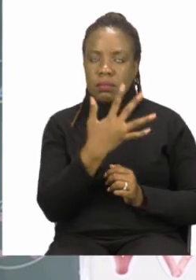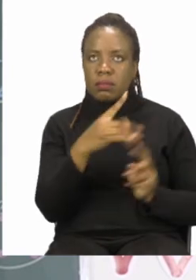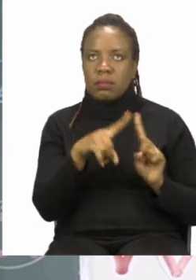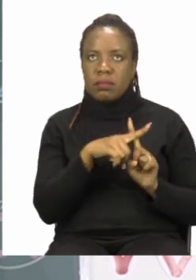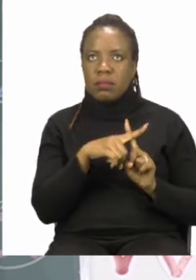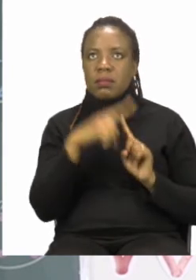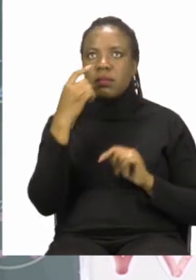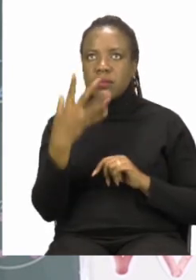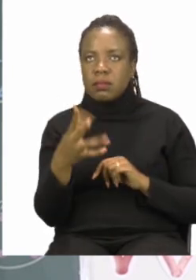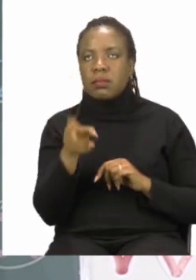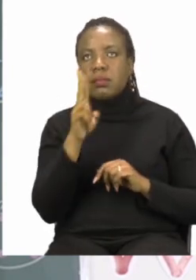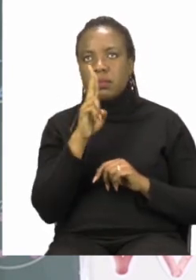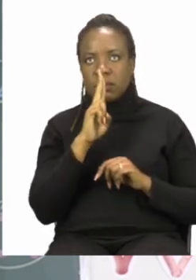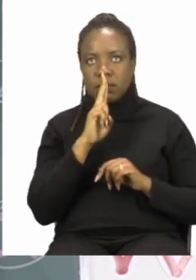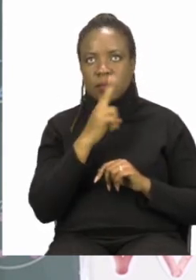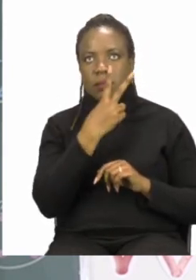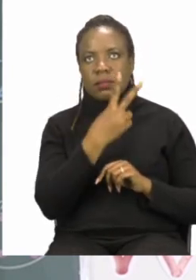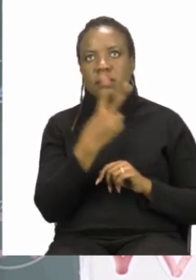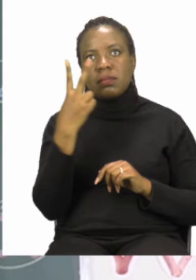times 5 will give us